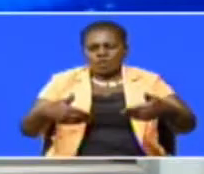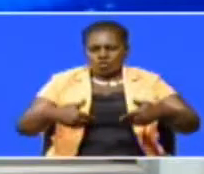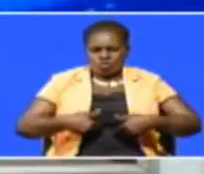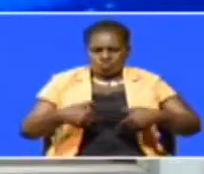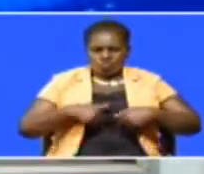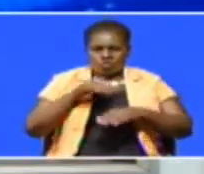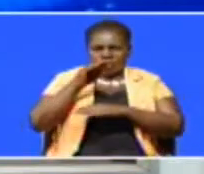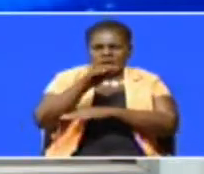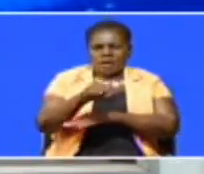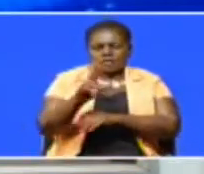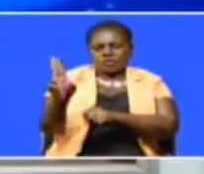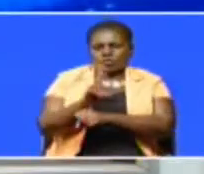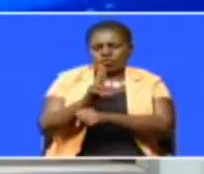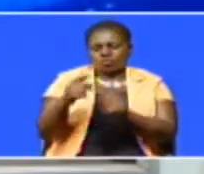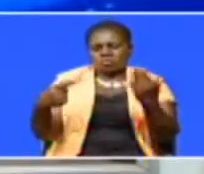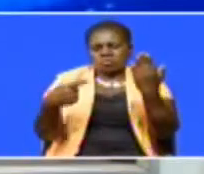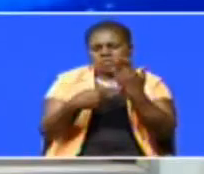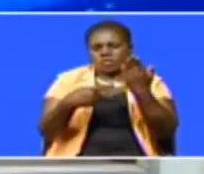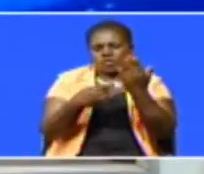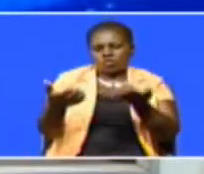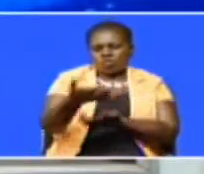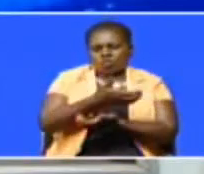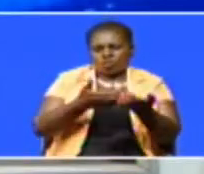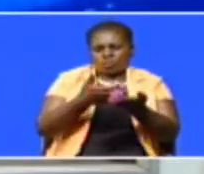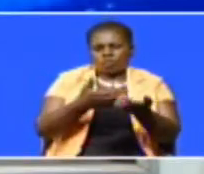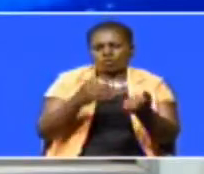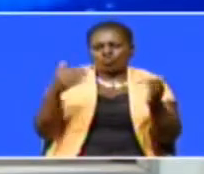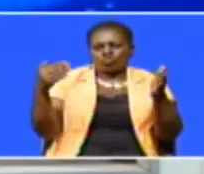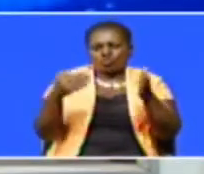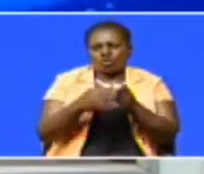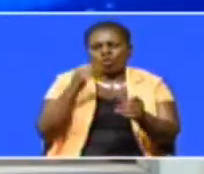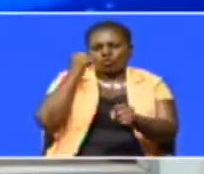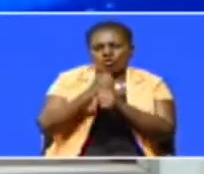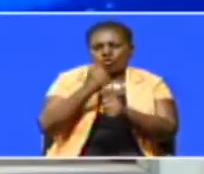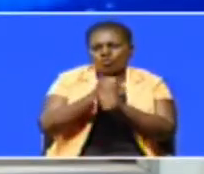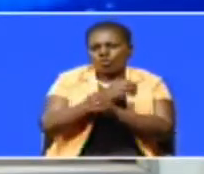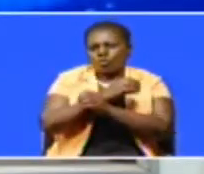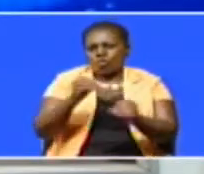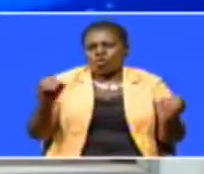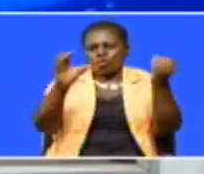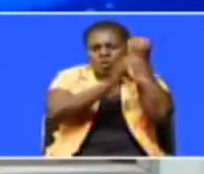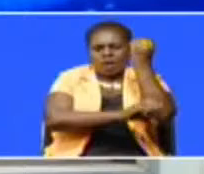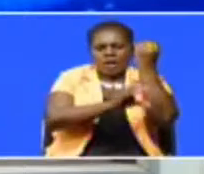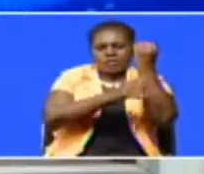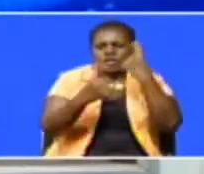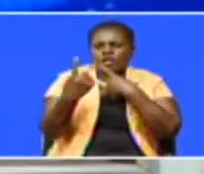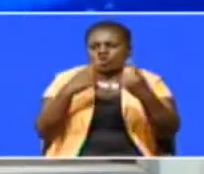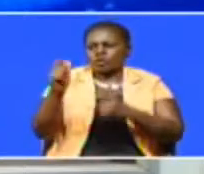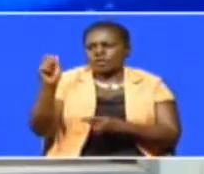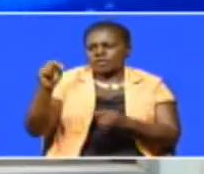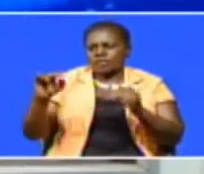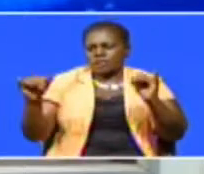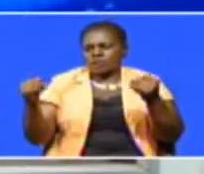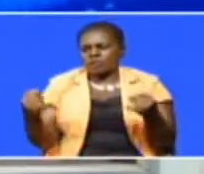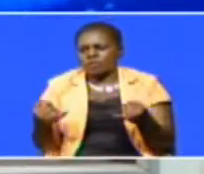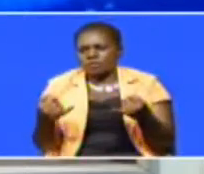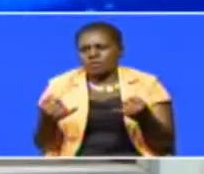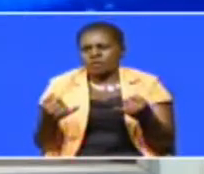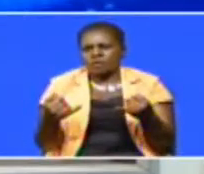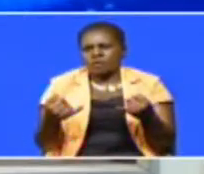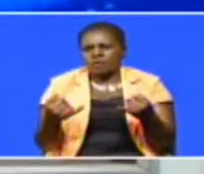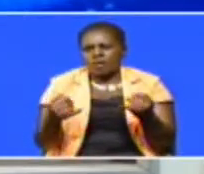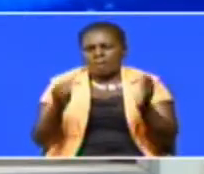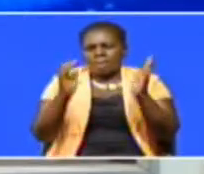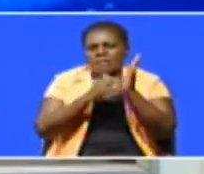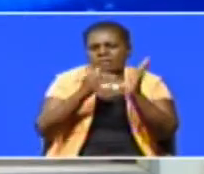have been urged to tap into the digital economy as a sure way of ending unemployment in the country. Speaking to KTN News, Machakos Governor Dr.